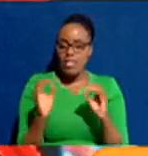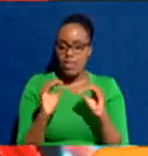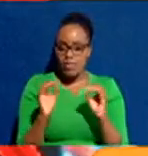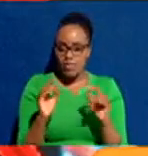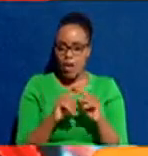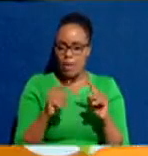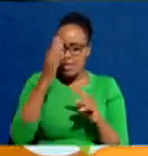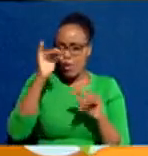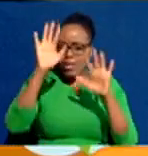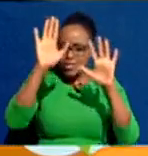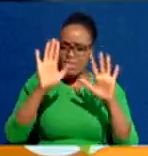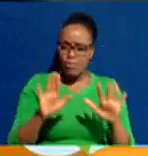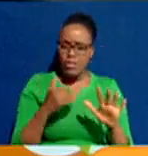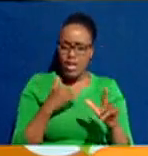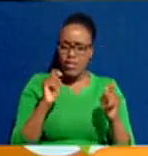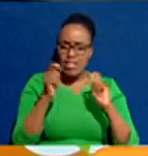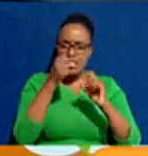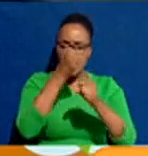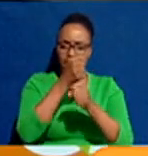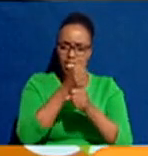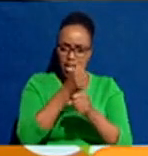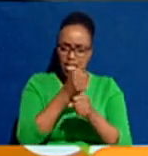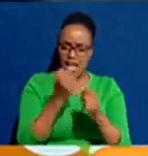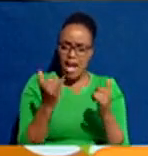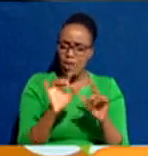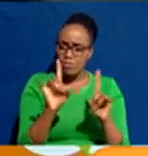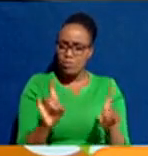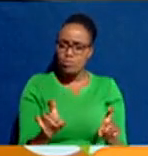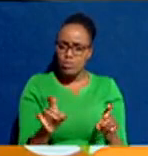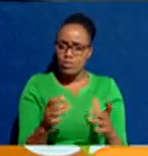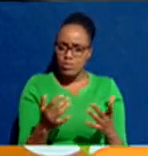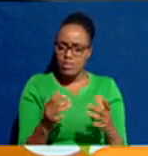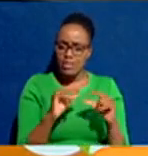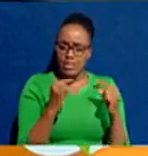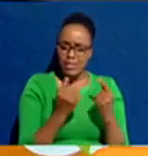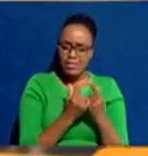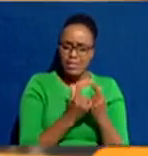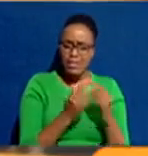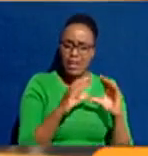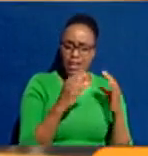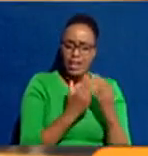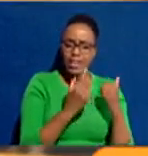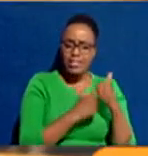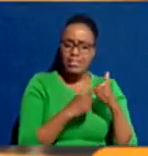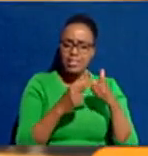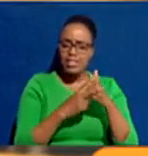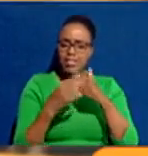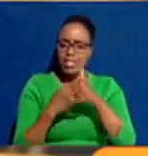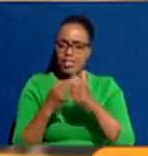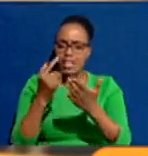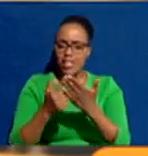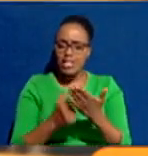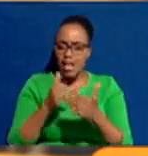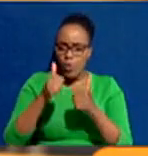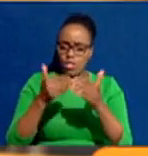But Dr. Munyasa, why is it important that the transition is done at grade 6 and not 7 or even 8? That is a discussion that